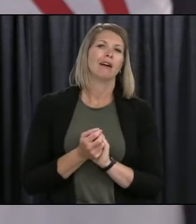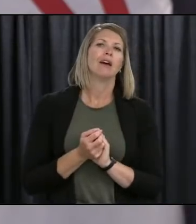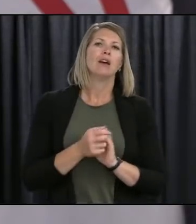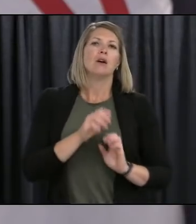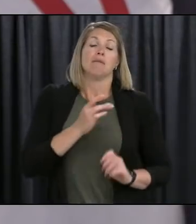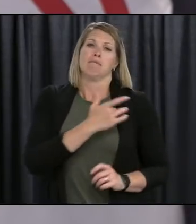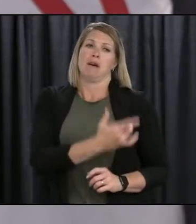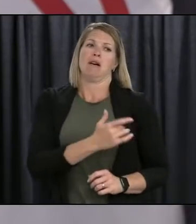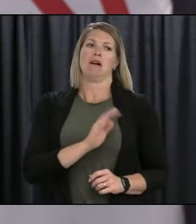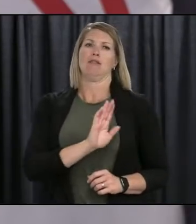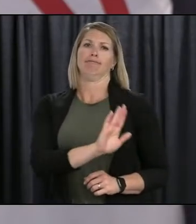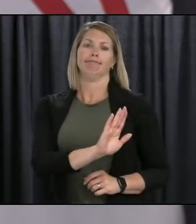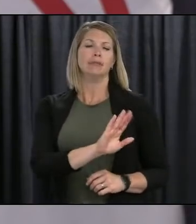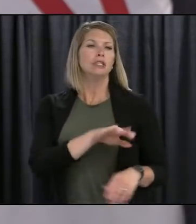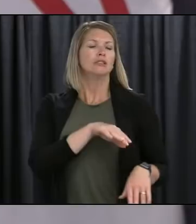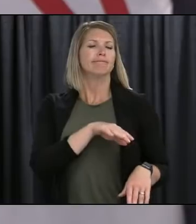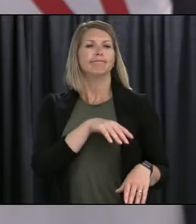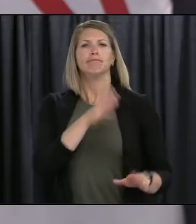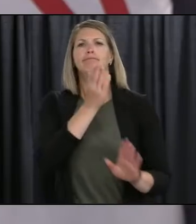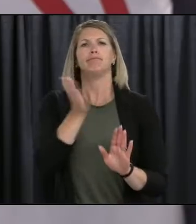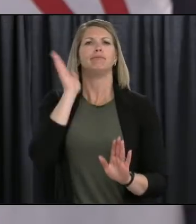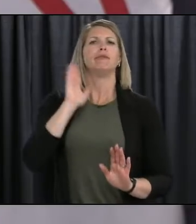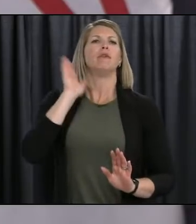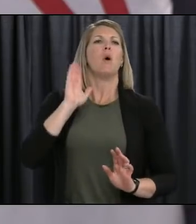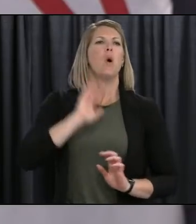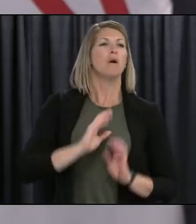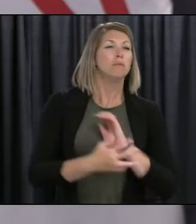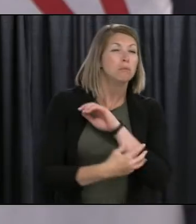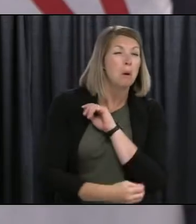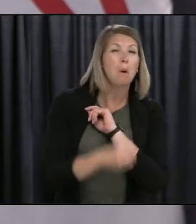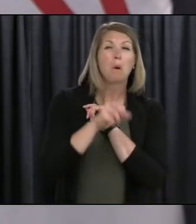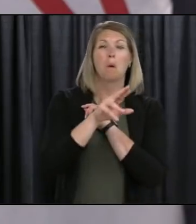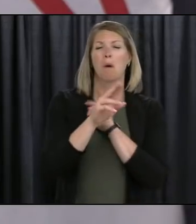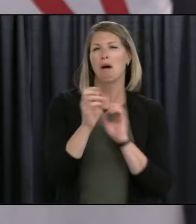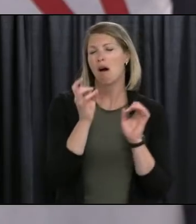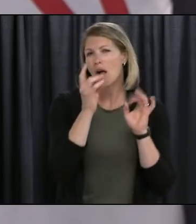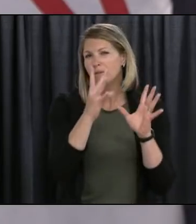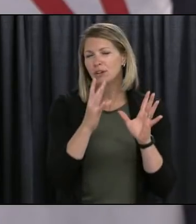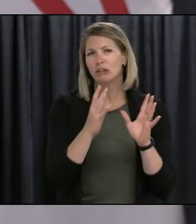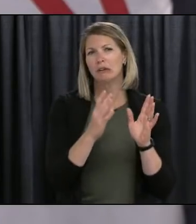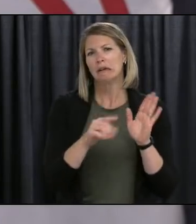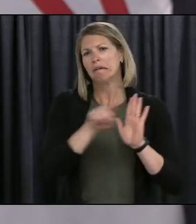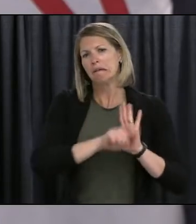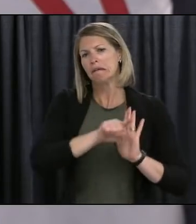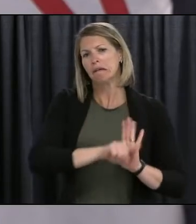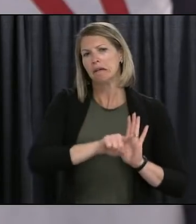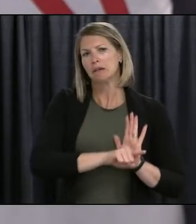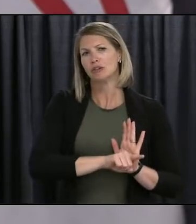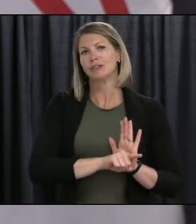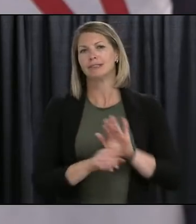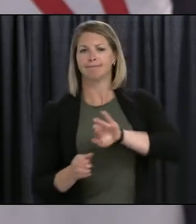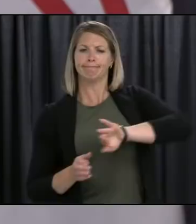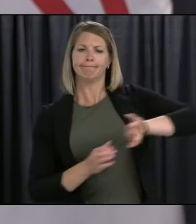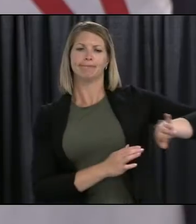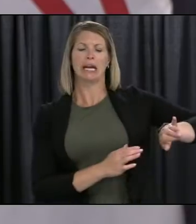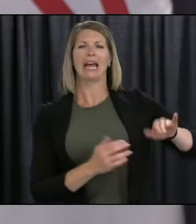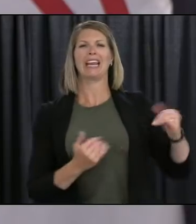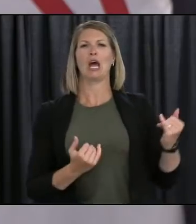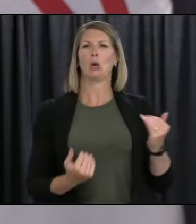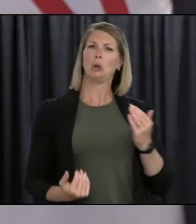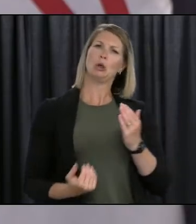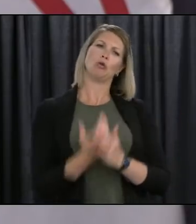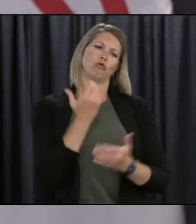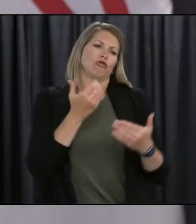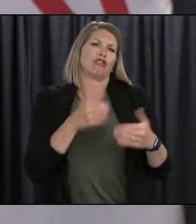a significant factor in housing stability for some. We all know that giving people a safe shelter is